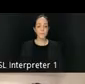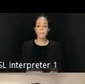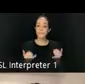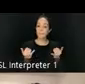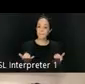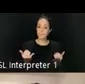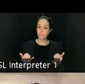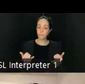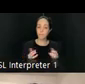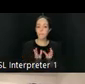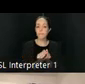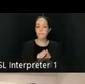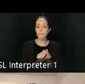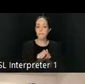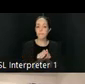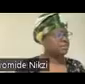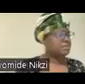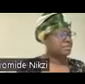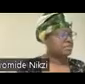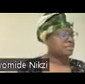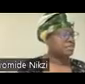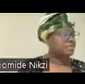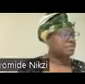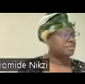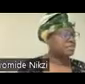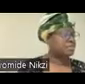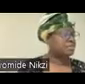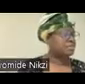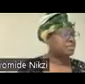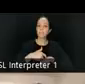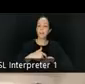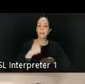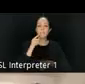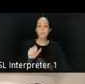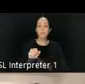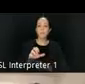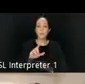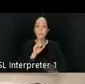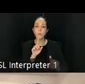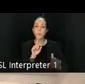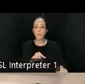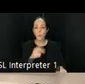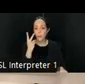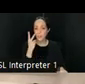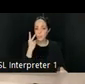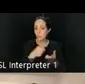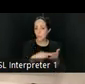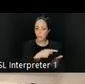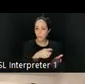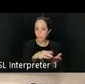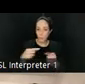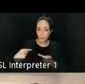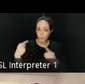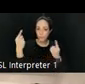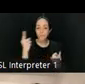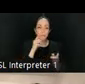Today's meeting agenda includes time for members of the subcommittee to report back on what they've learned and developed